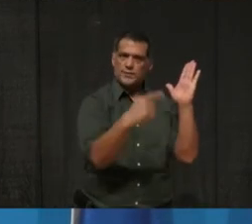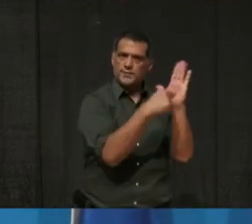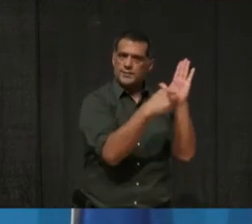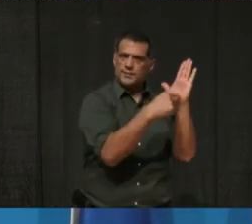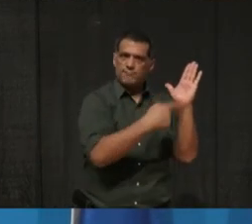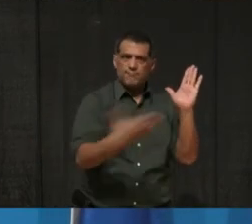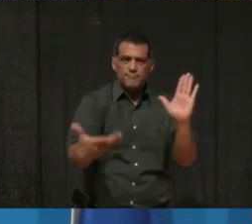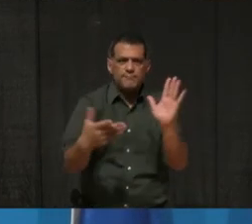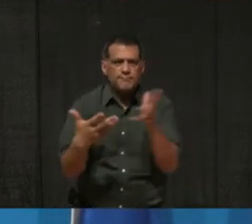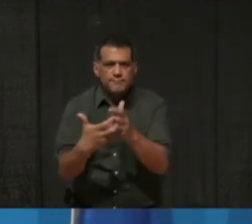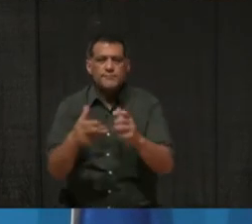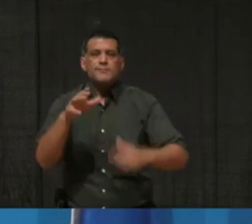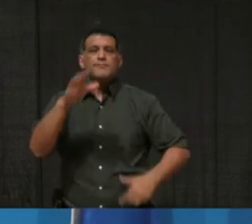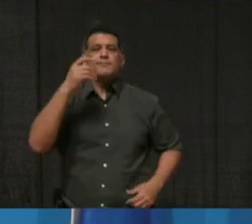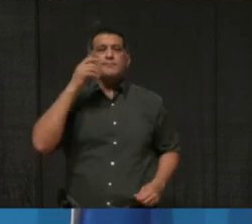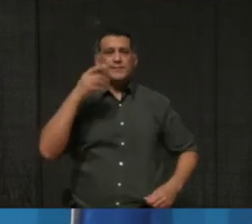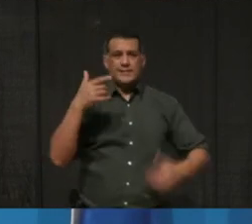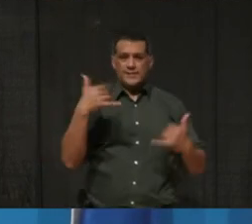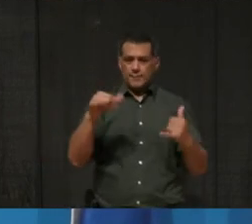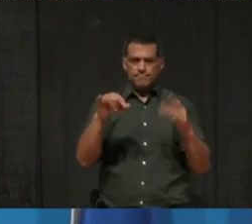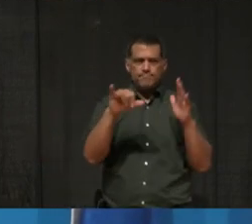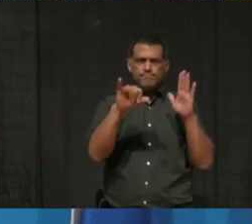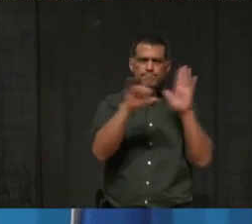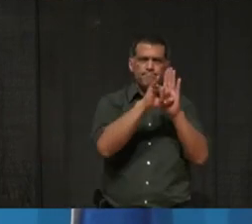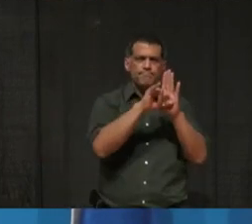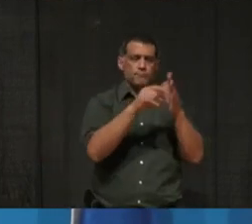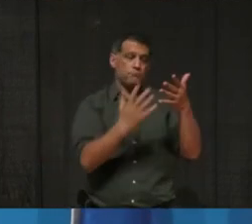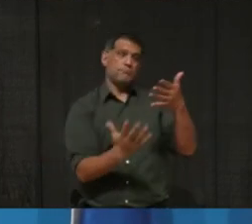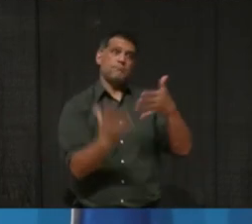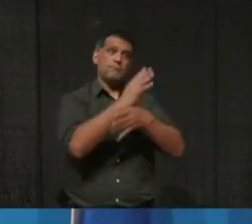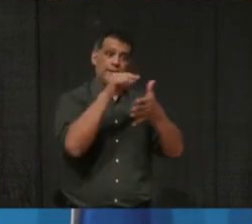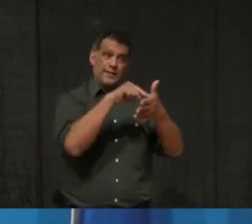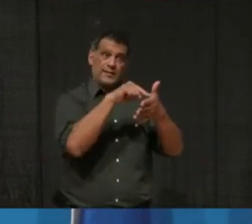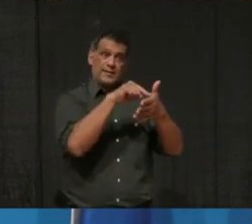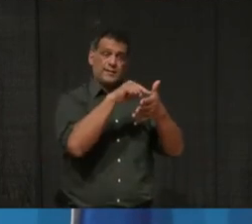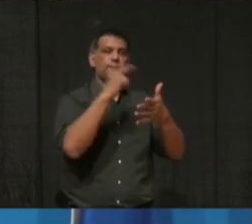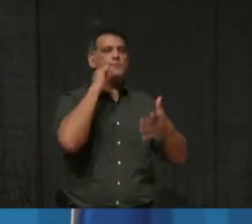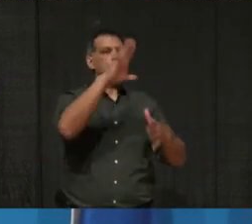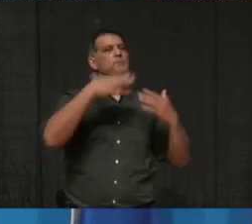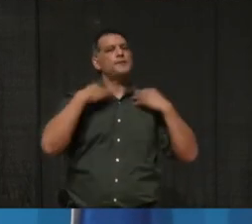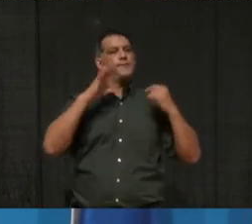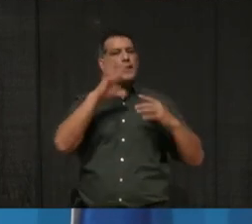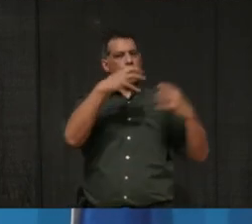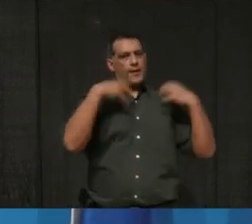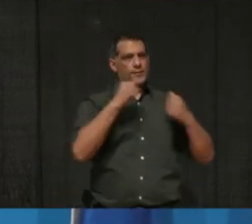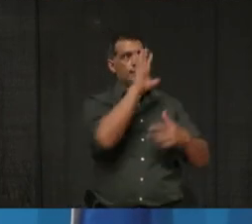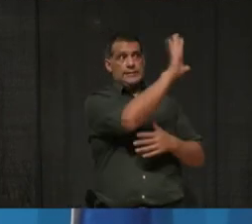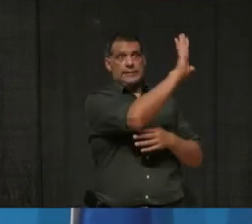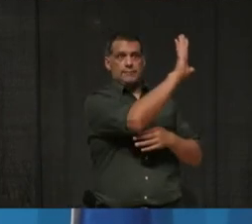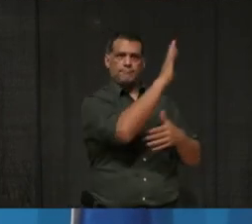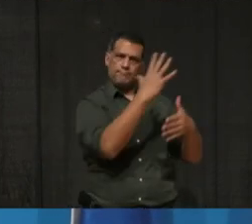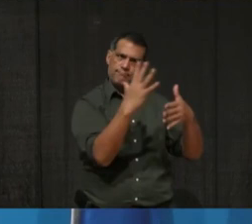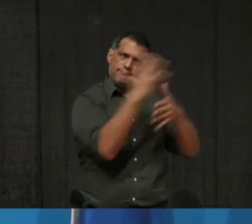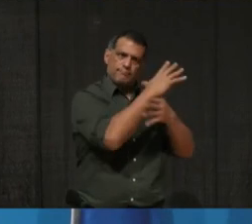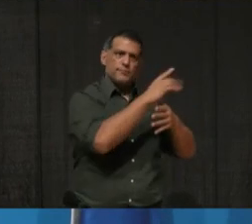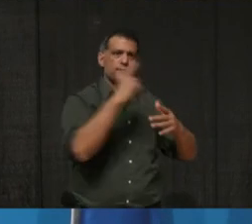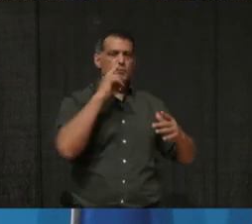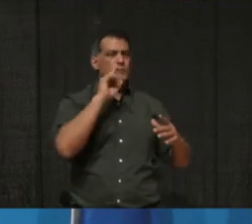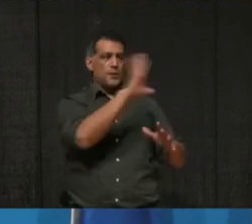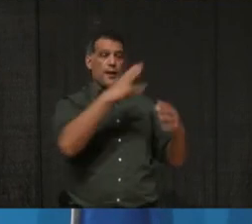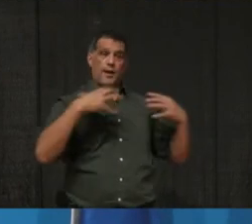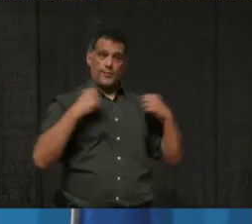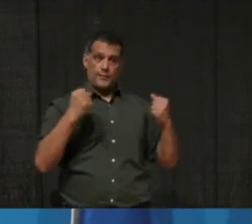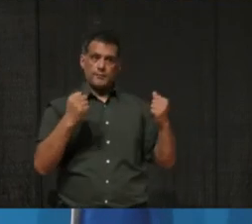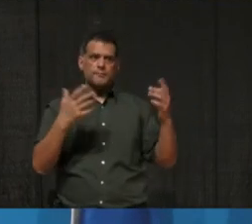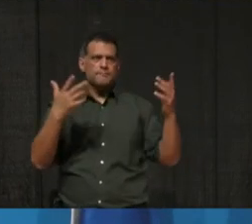proactive pieces to identified priorities on the part of the ministry, and there are, as you can imagine, lots of priority sectors that are being